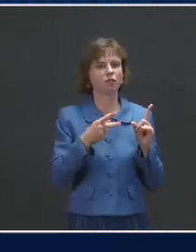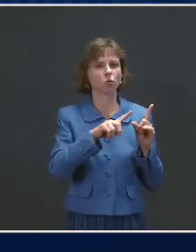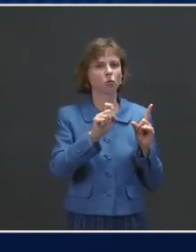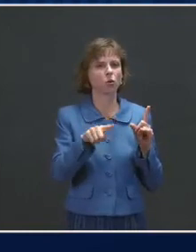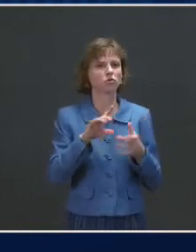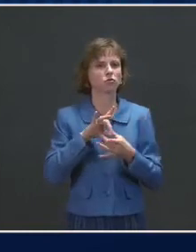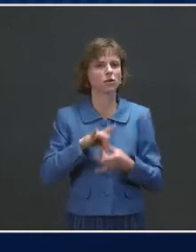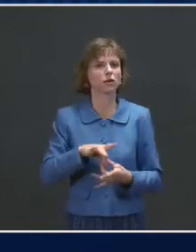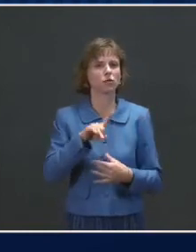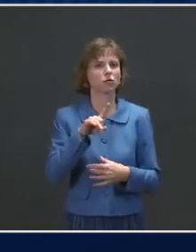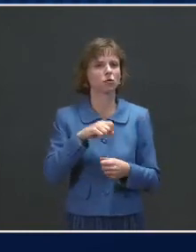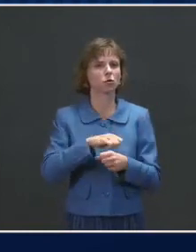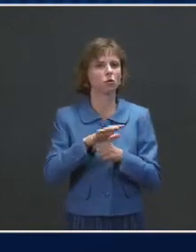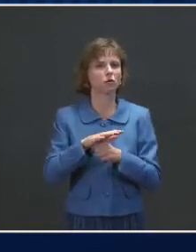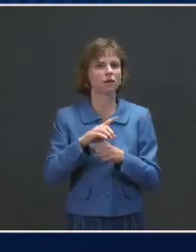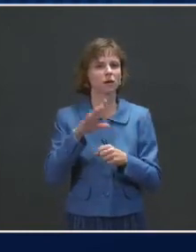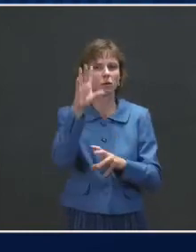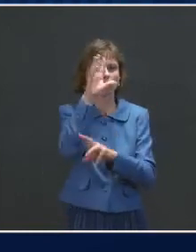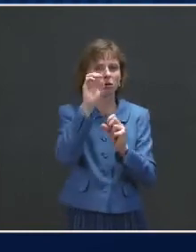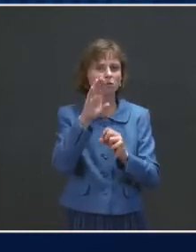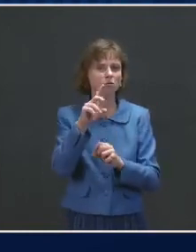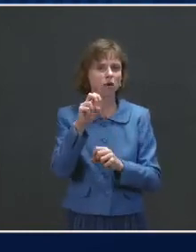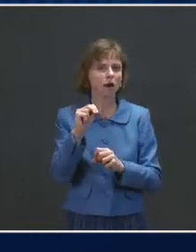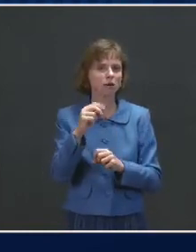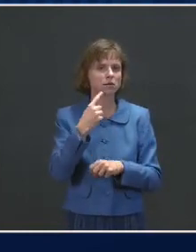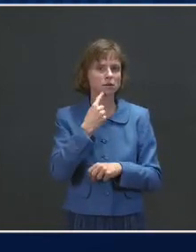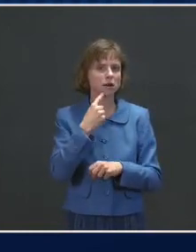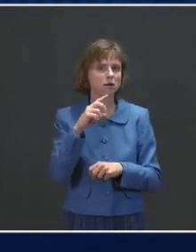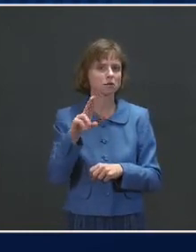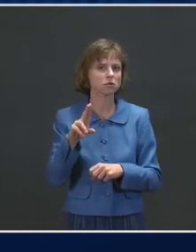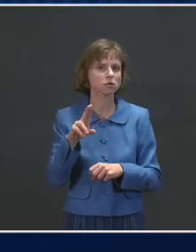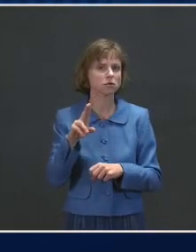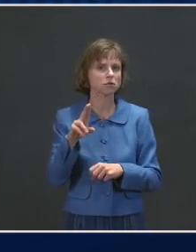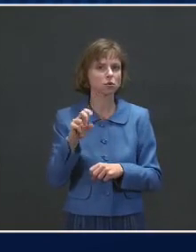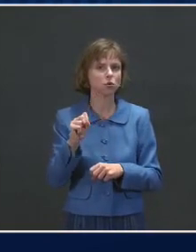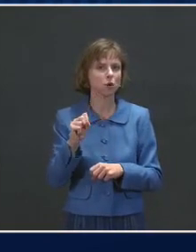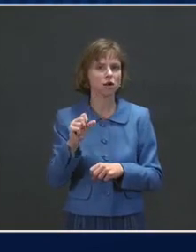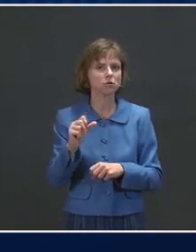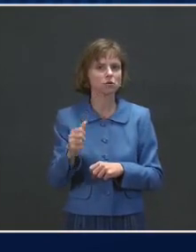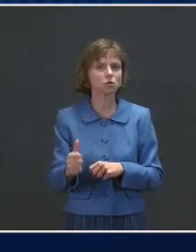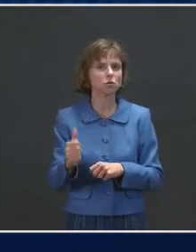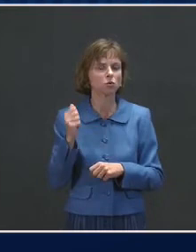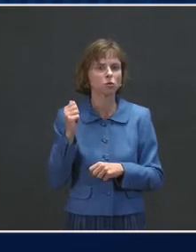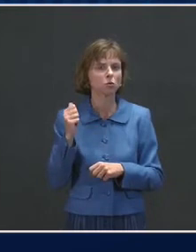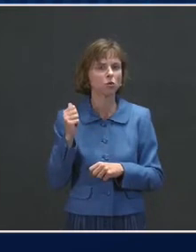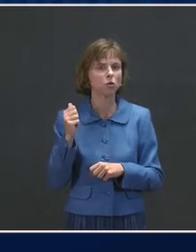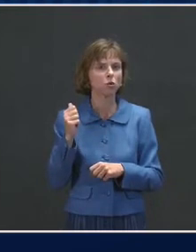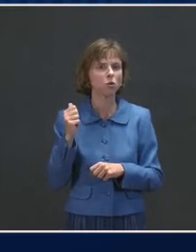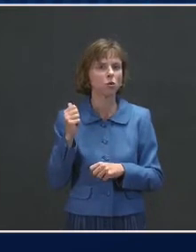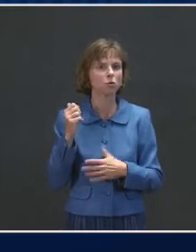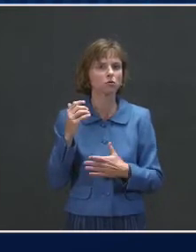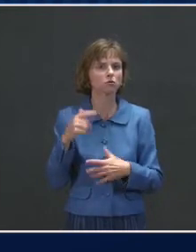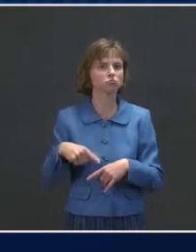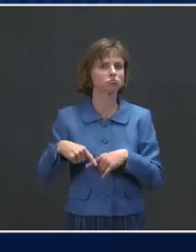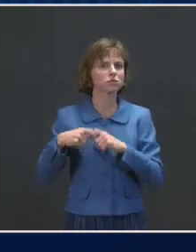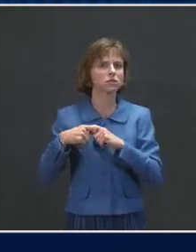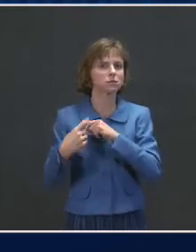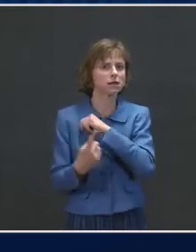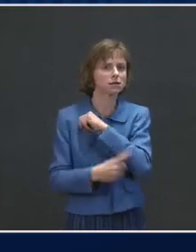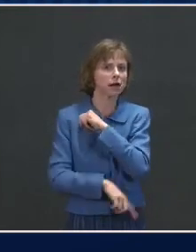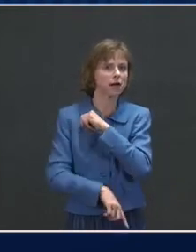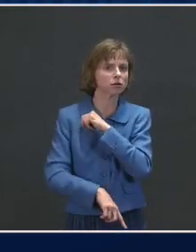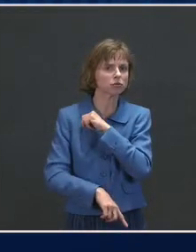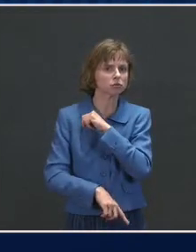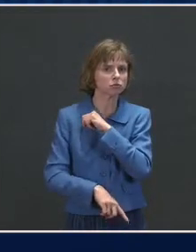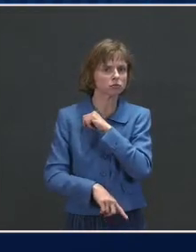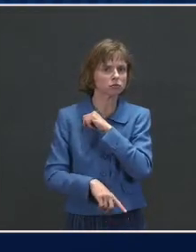Iran. Sure. President Biden said that the U.S. would not lift sanctions first, and that Iran would have to stop enriching